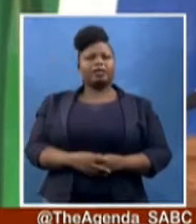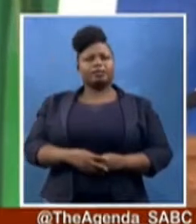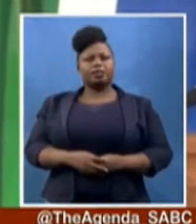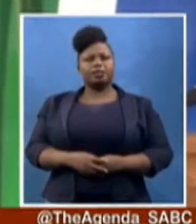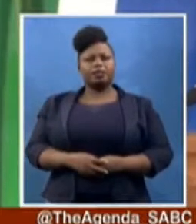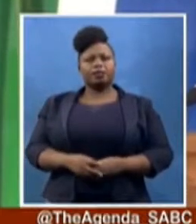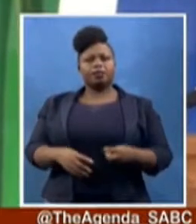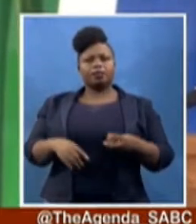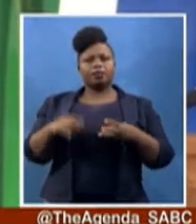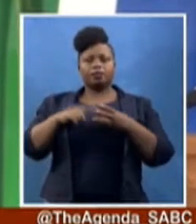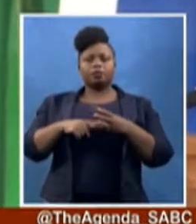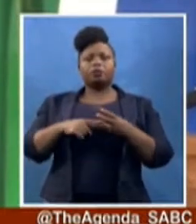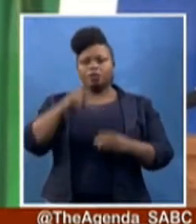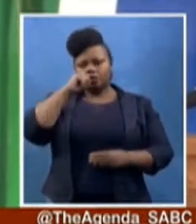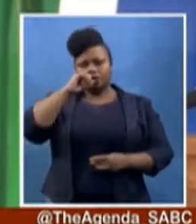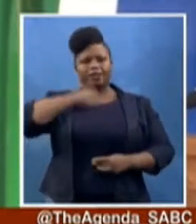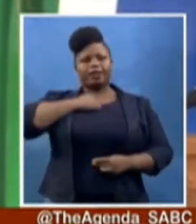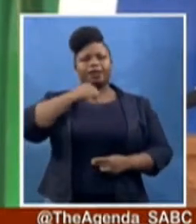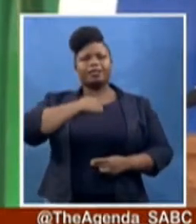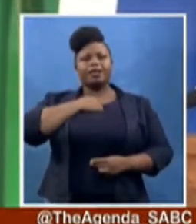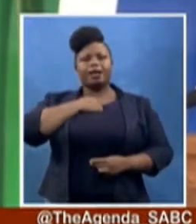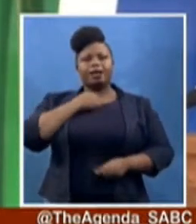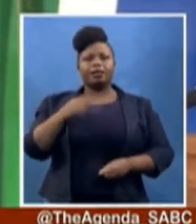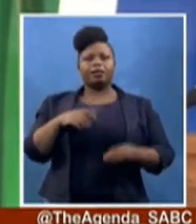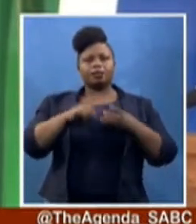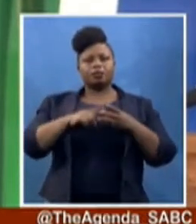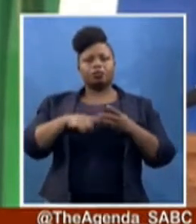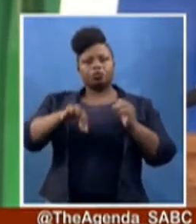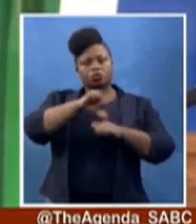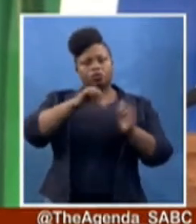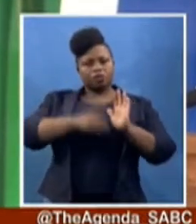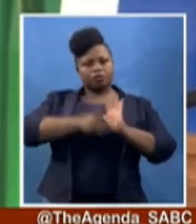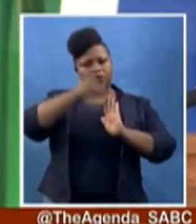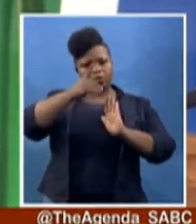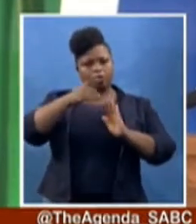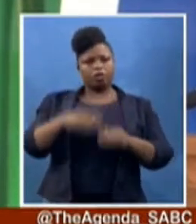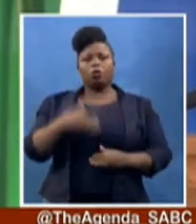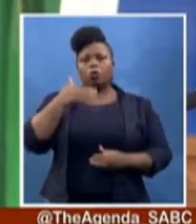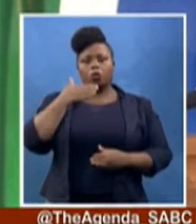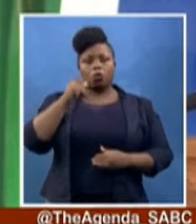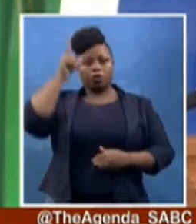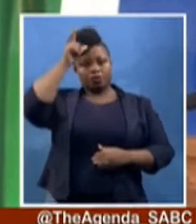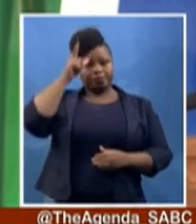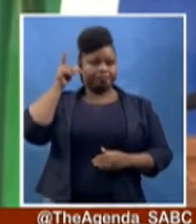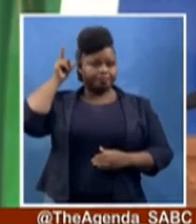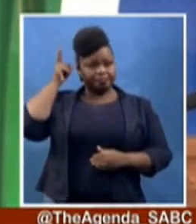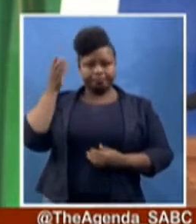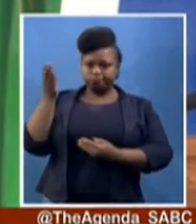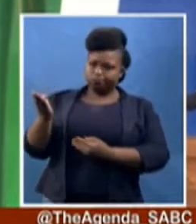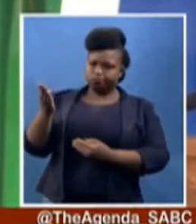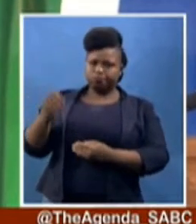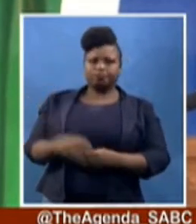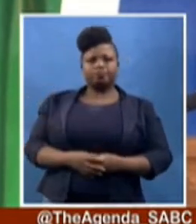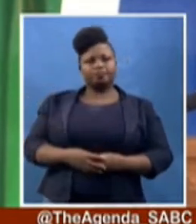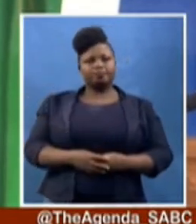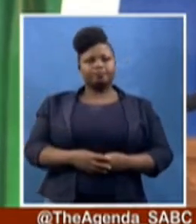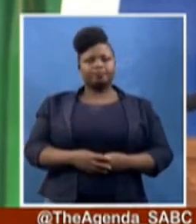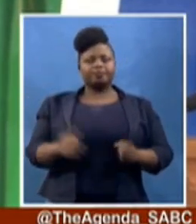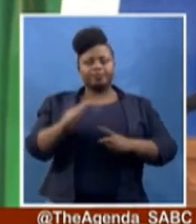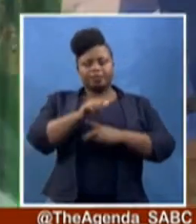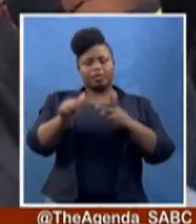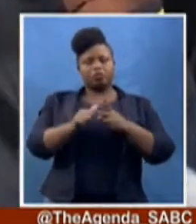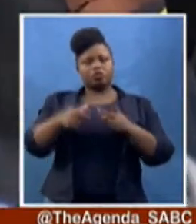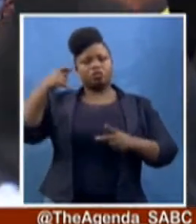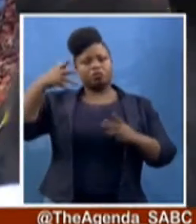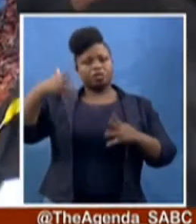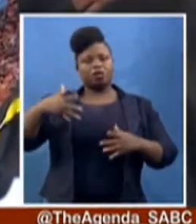Social Development, Sis Lindy Zulu, the Deputy Speaker of the National Assembly, Honorable Lechisa